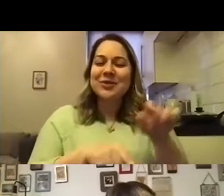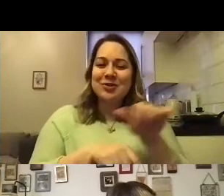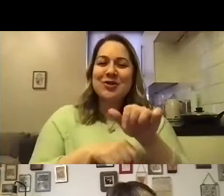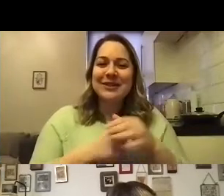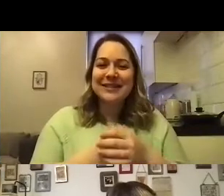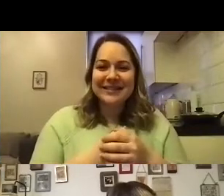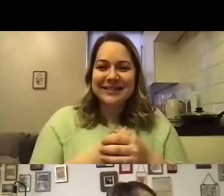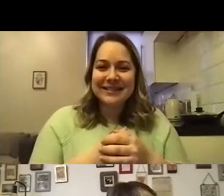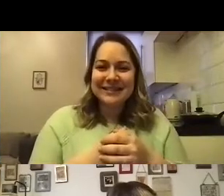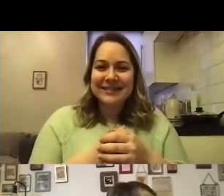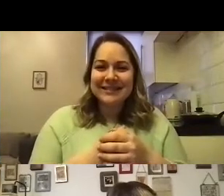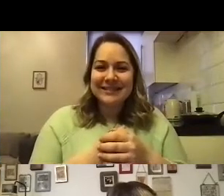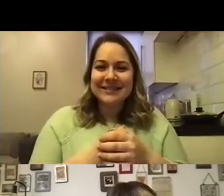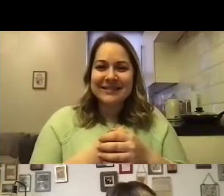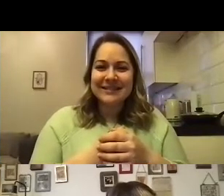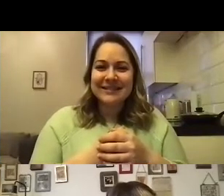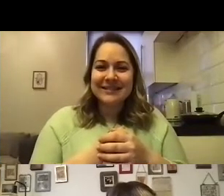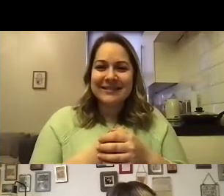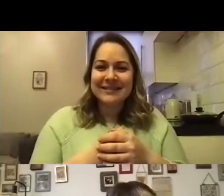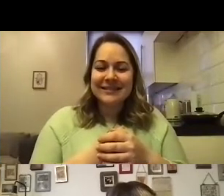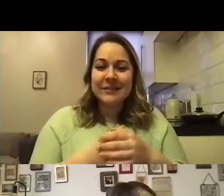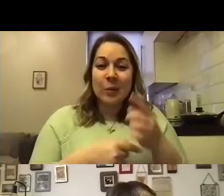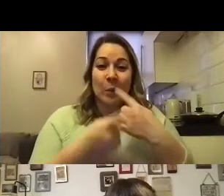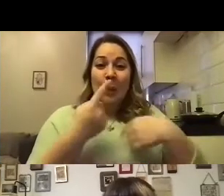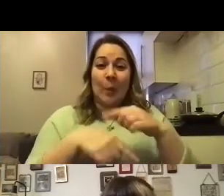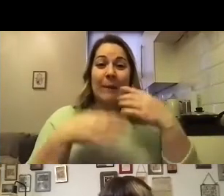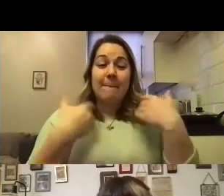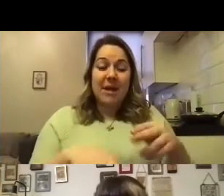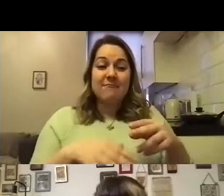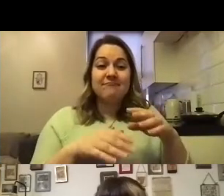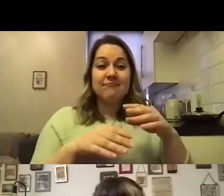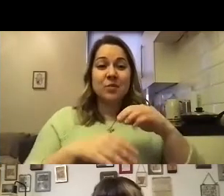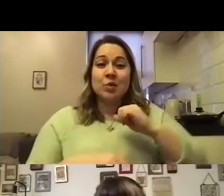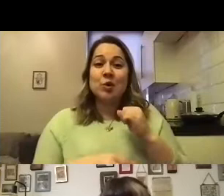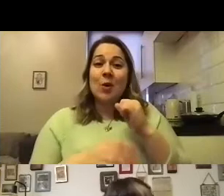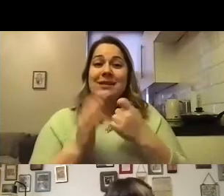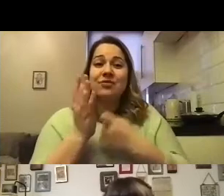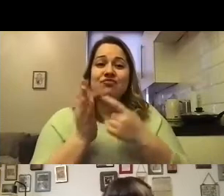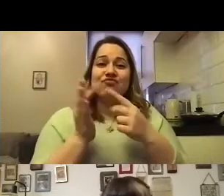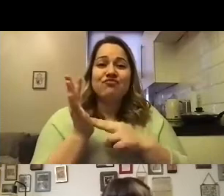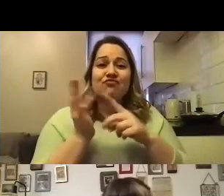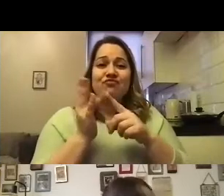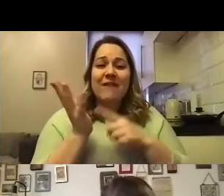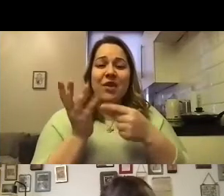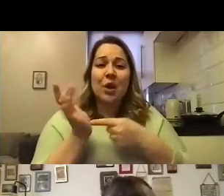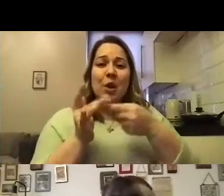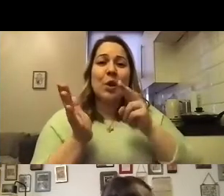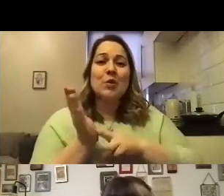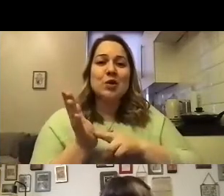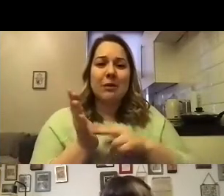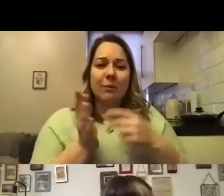I sent in the tanks to George Square. We had revolutions, Scottish Revolution of 1820. We were better than the